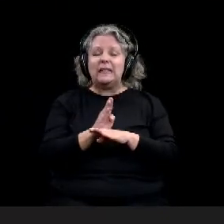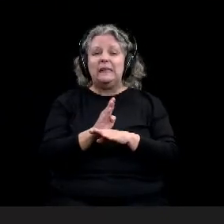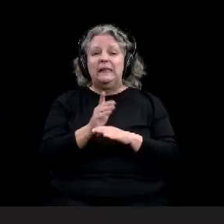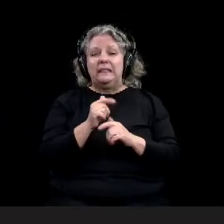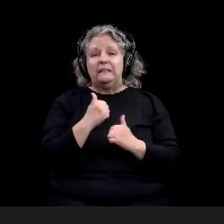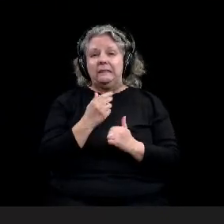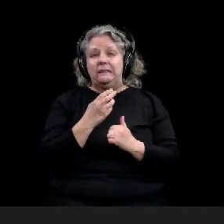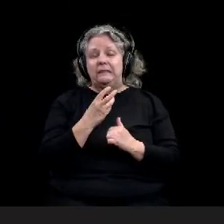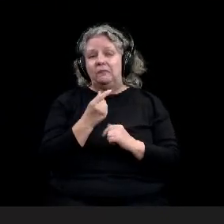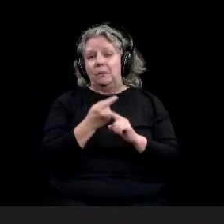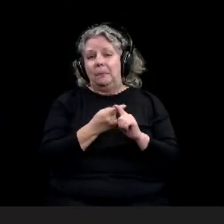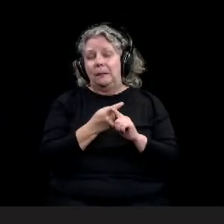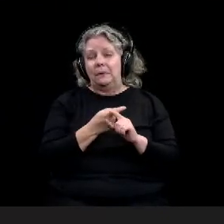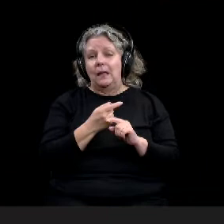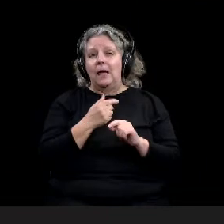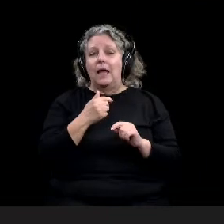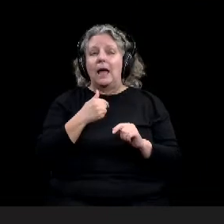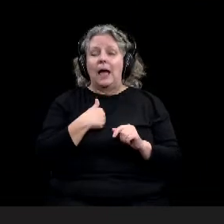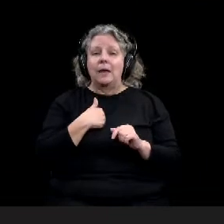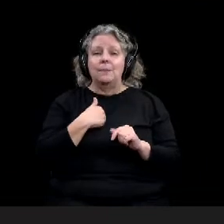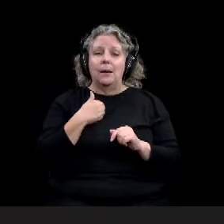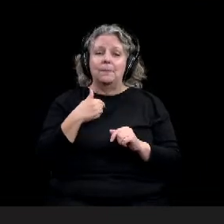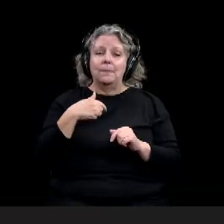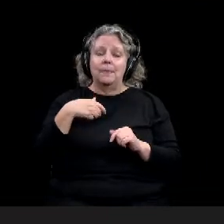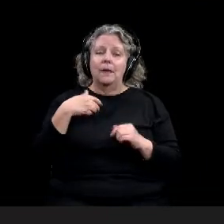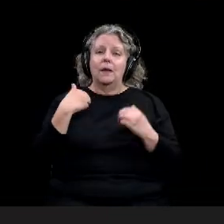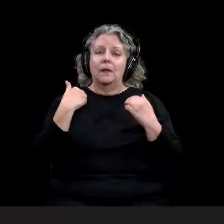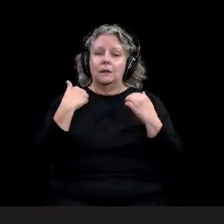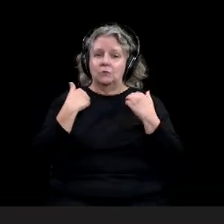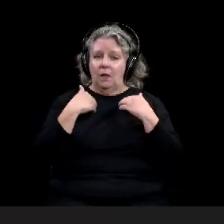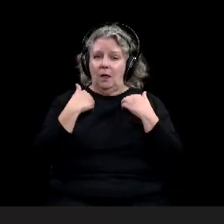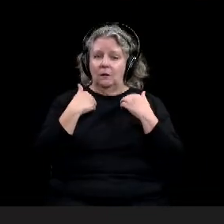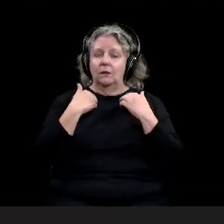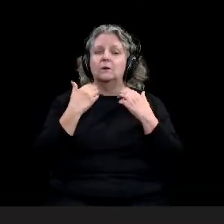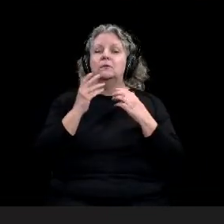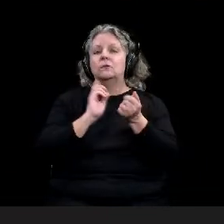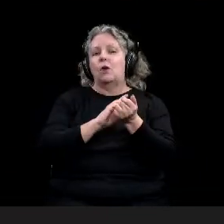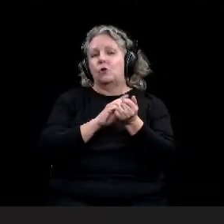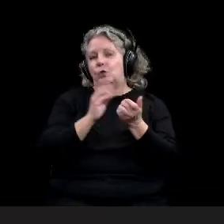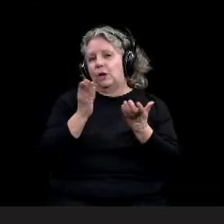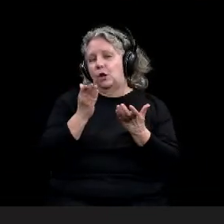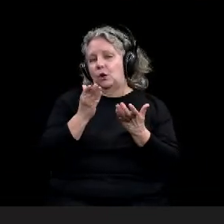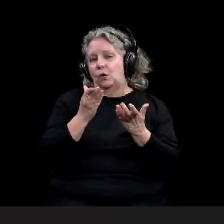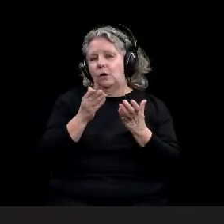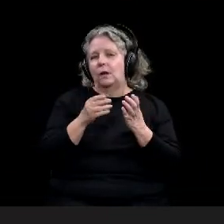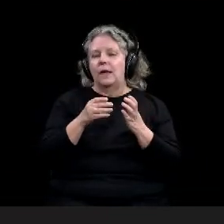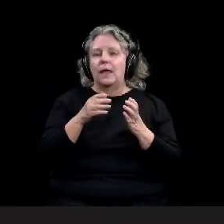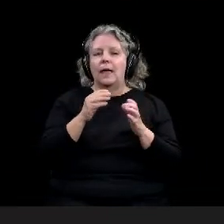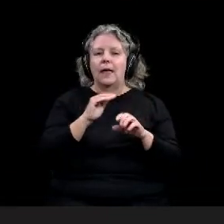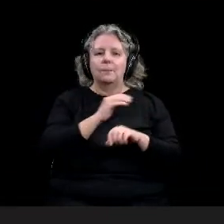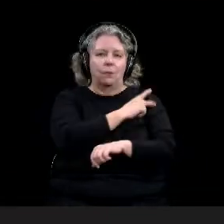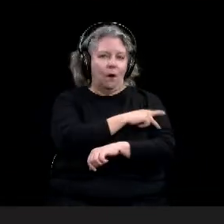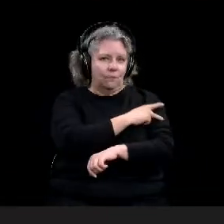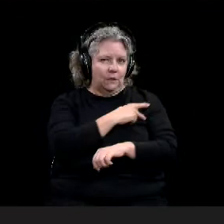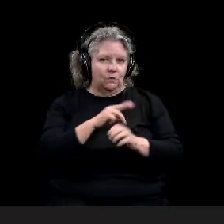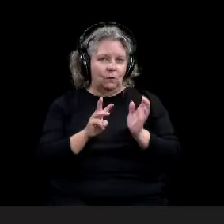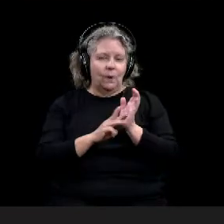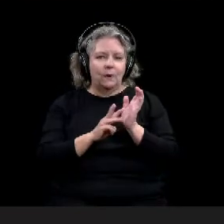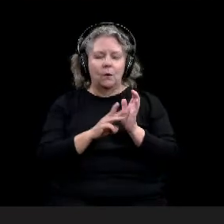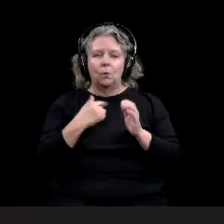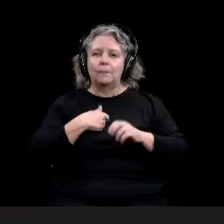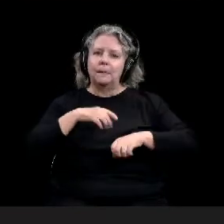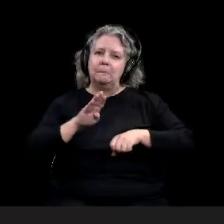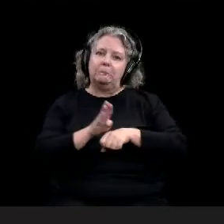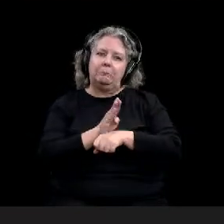Ascension Providence here in Waco. And we've been busy. Our ICU, We have a 30-bed ICU. It's